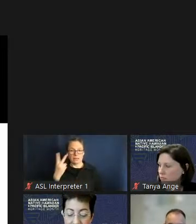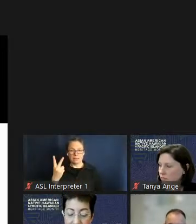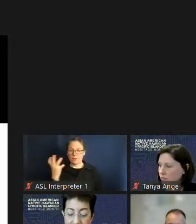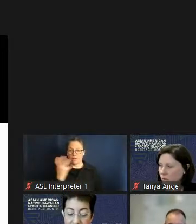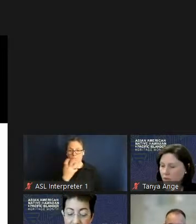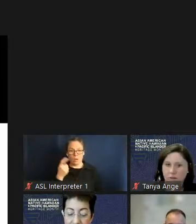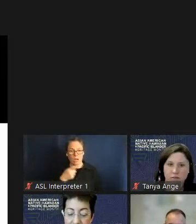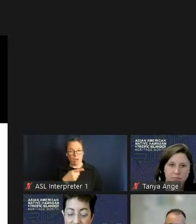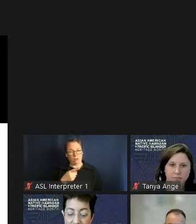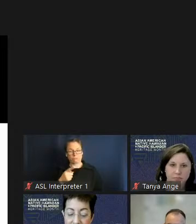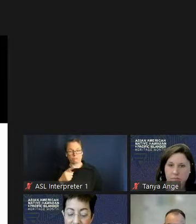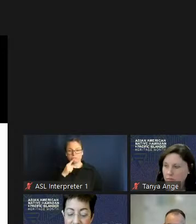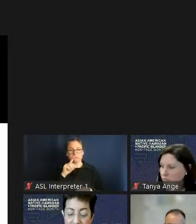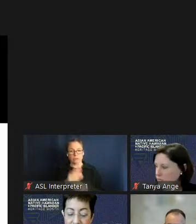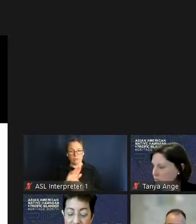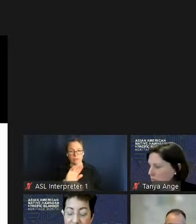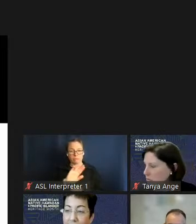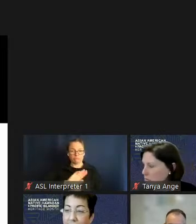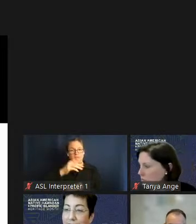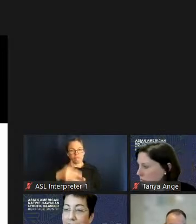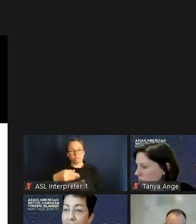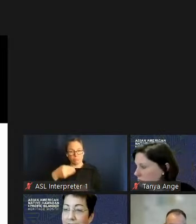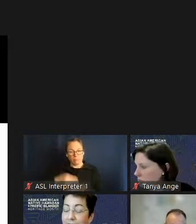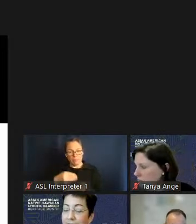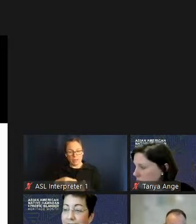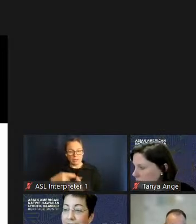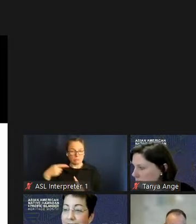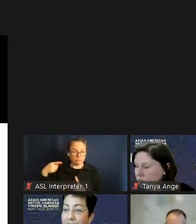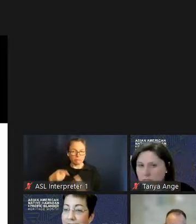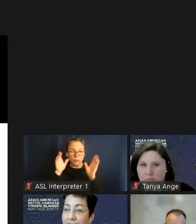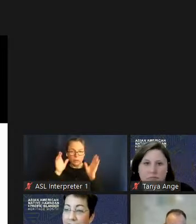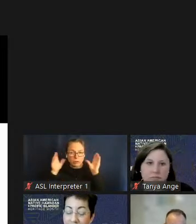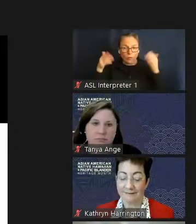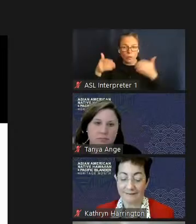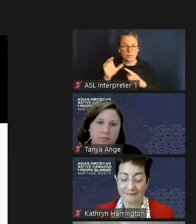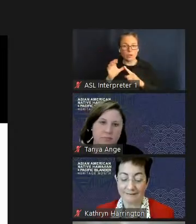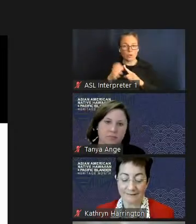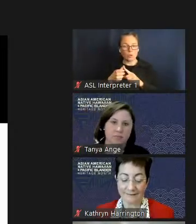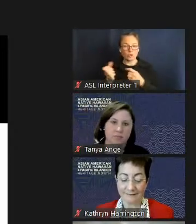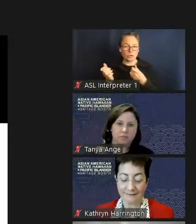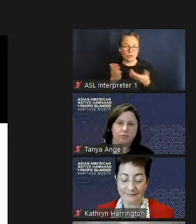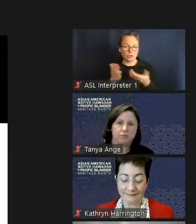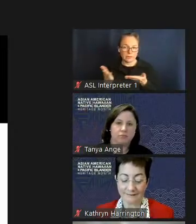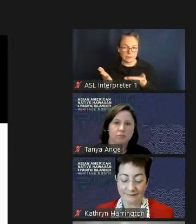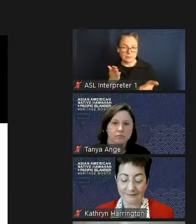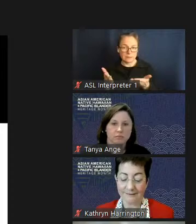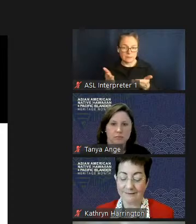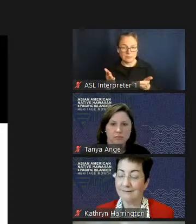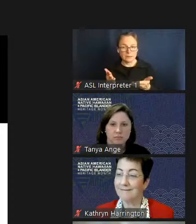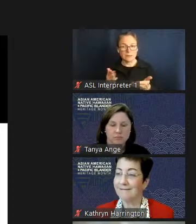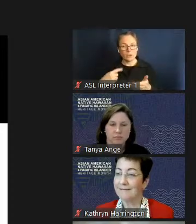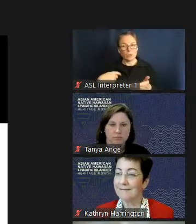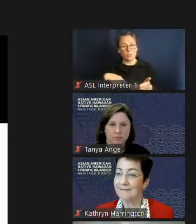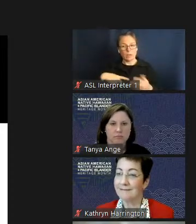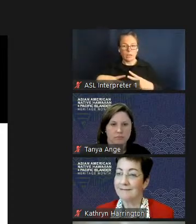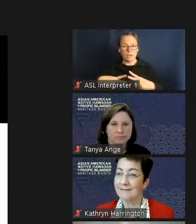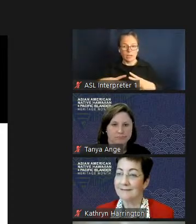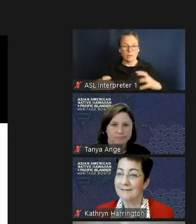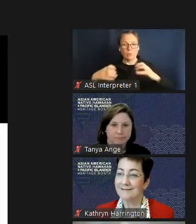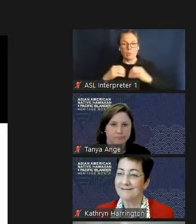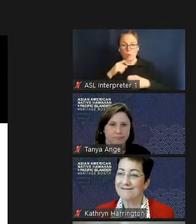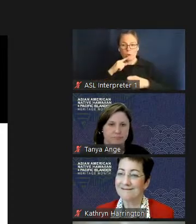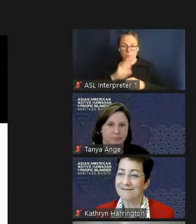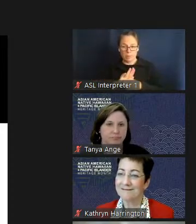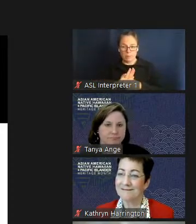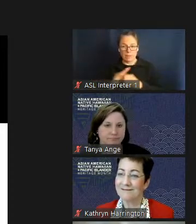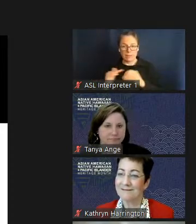is being made in culturally specific service delivery and deepening our commitment to equity in Washington